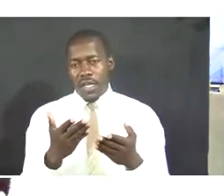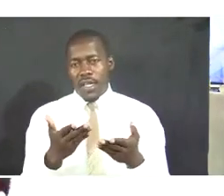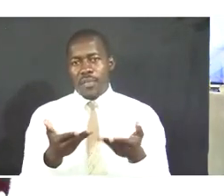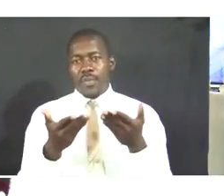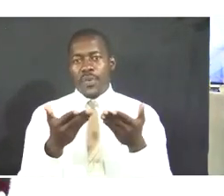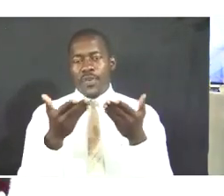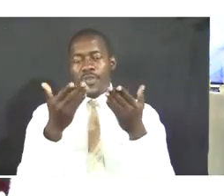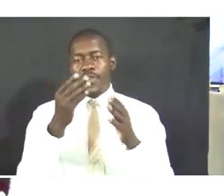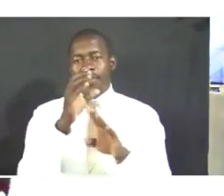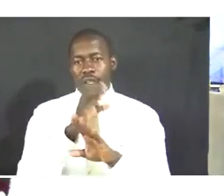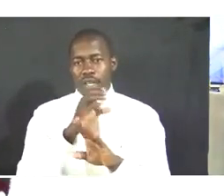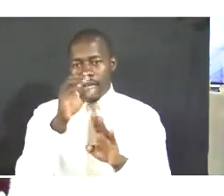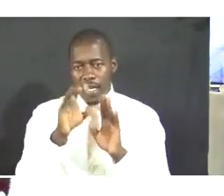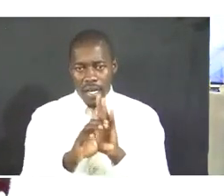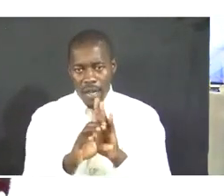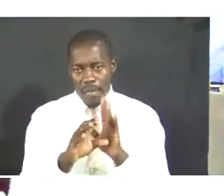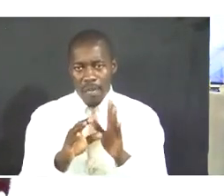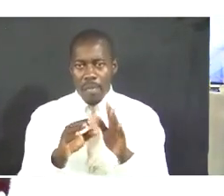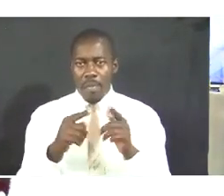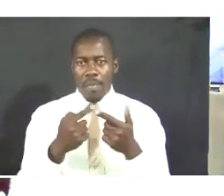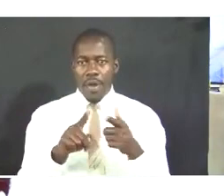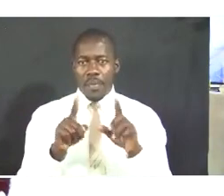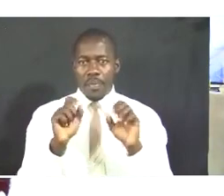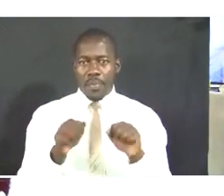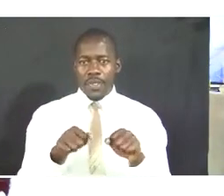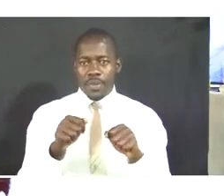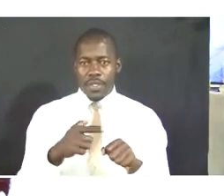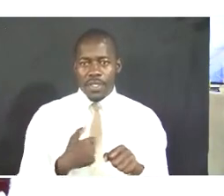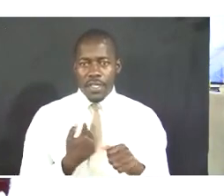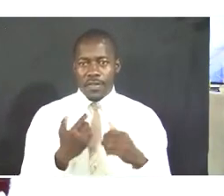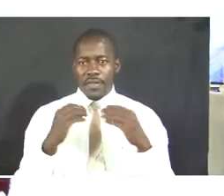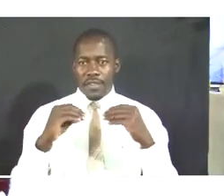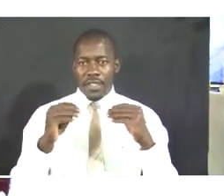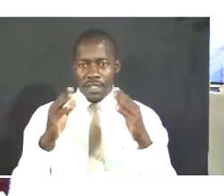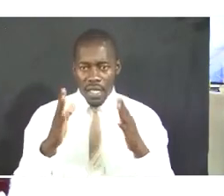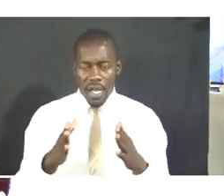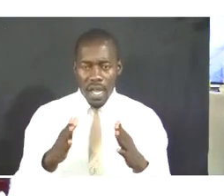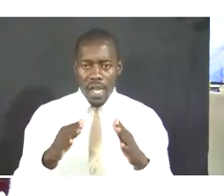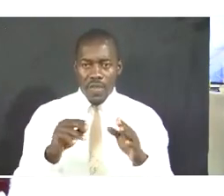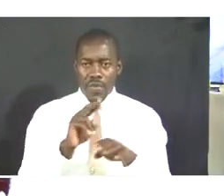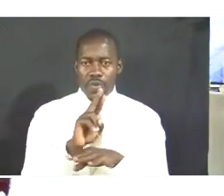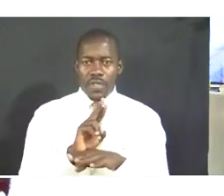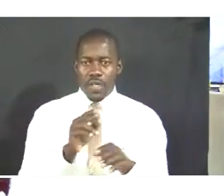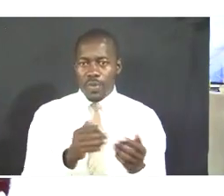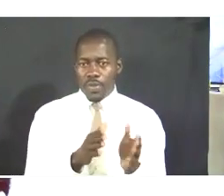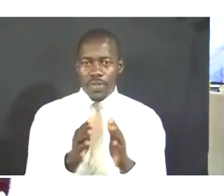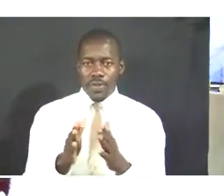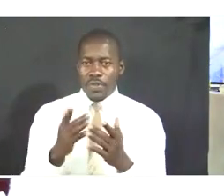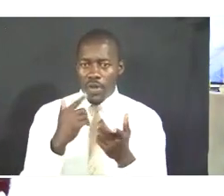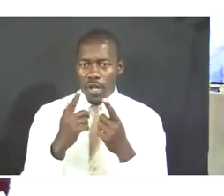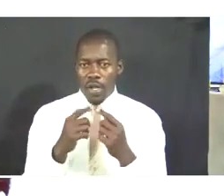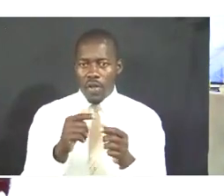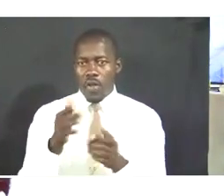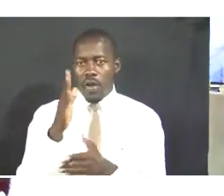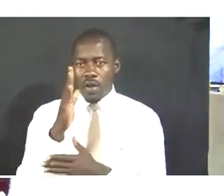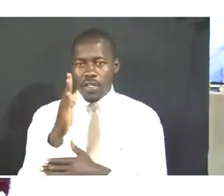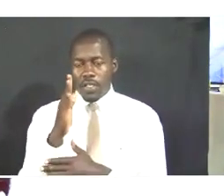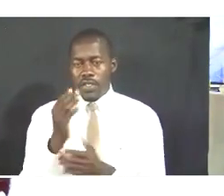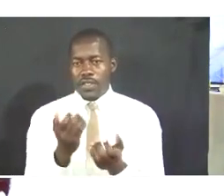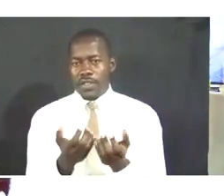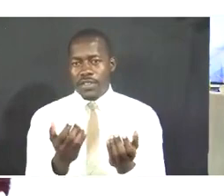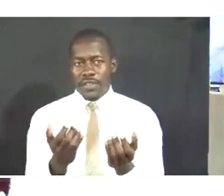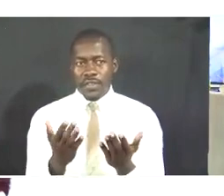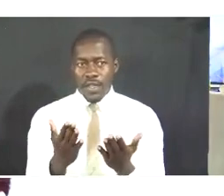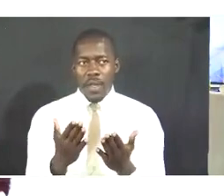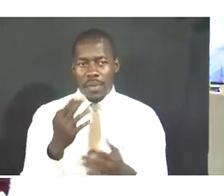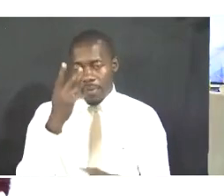curriculum, I can use that opportunity to speak God to a child. Parents, take the challenge at